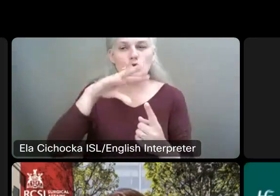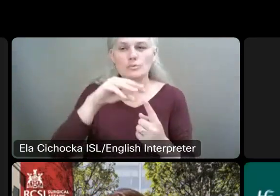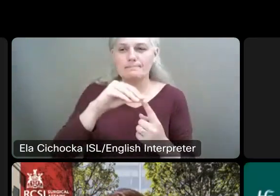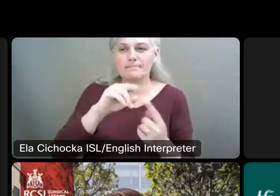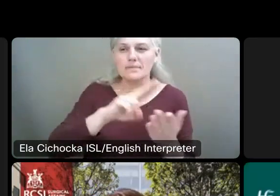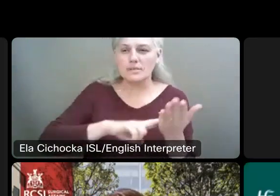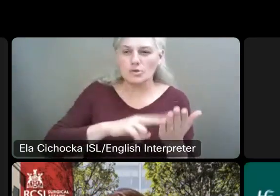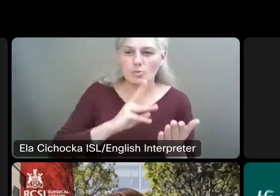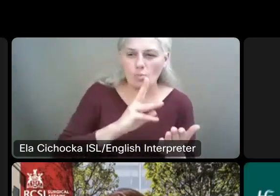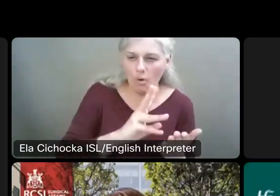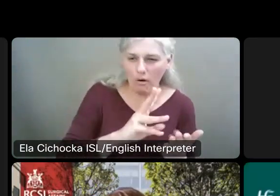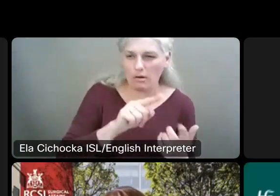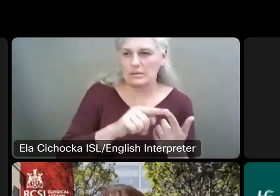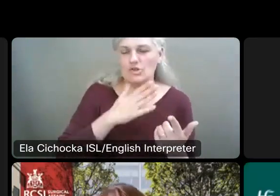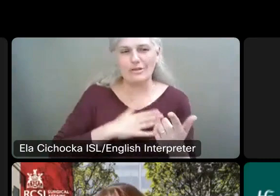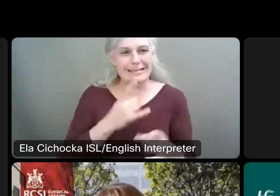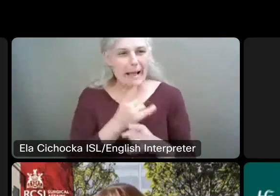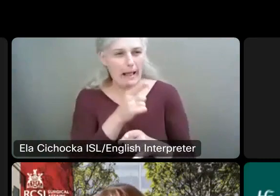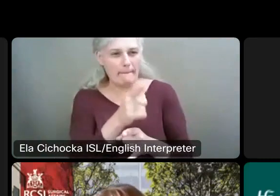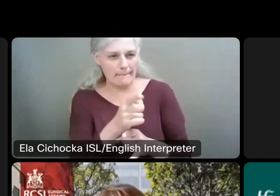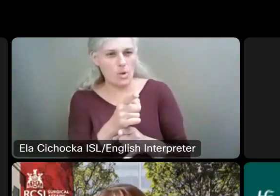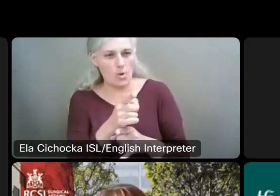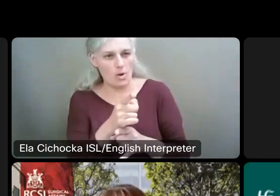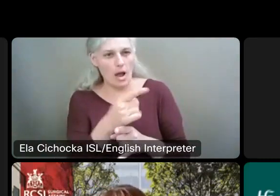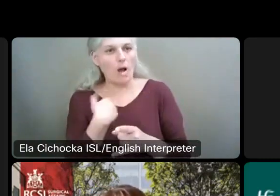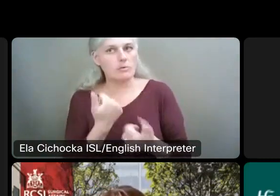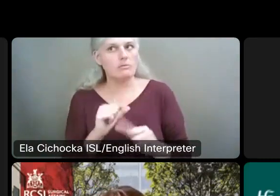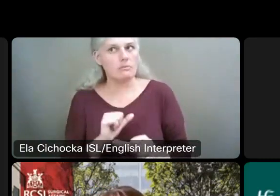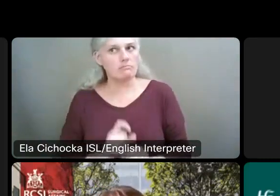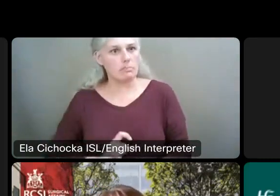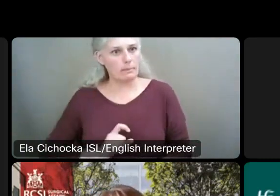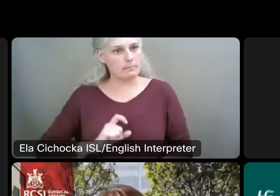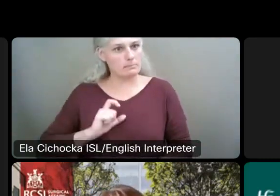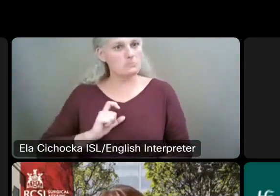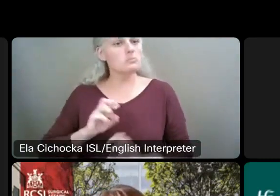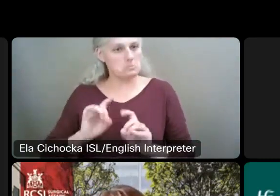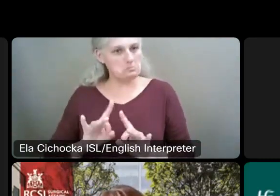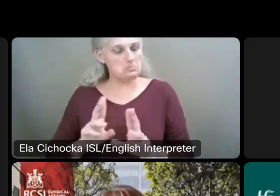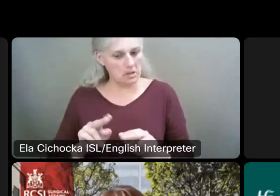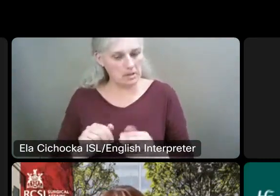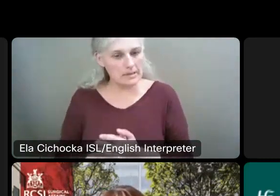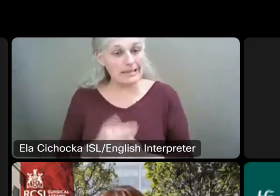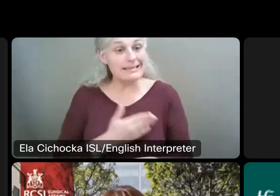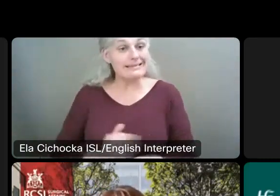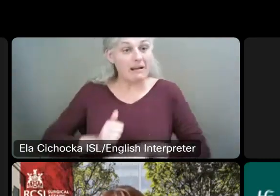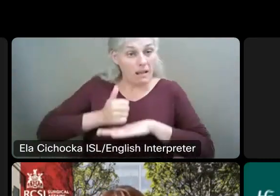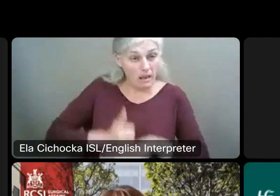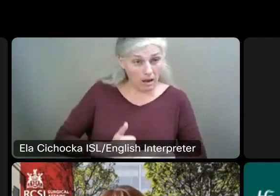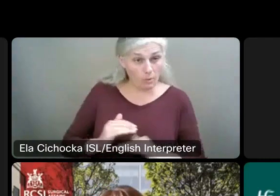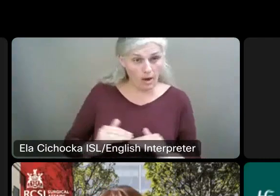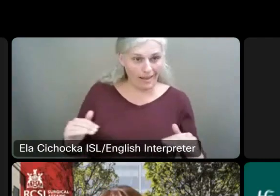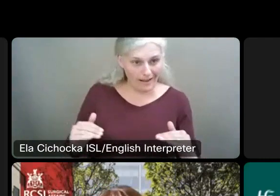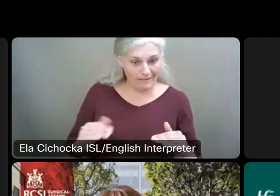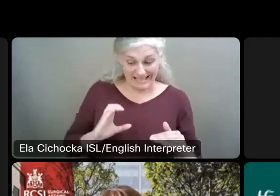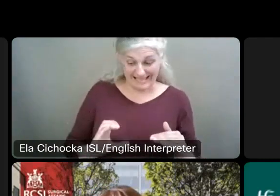words to just help you assert yourself. So you start off the lowest level of all. The